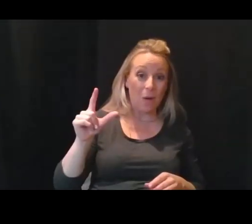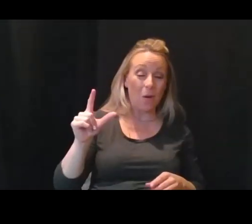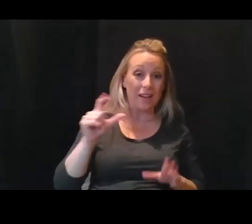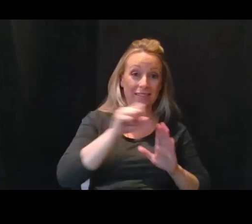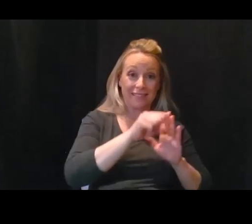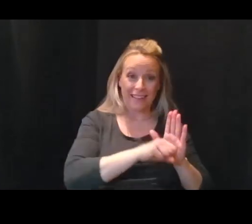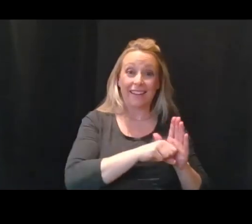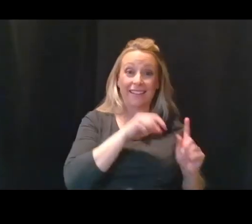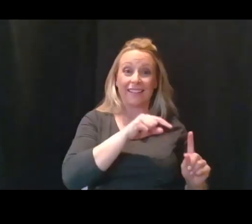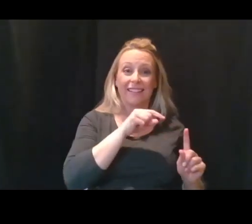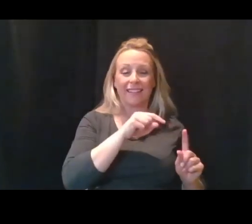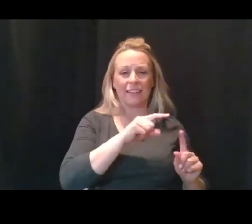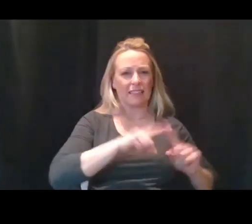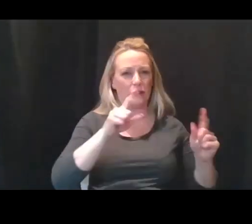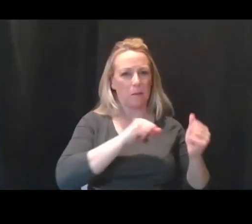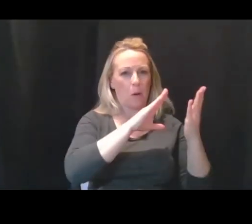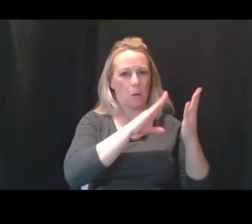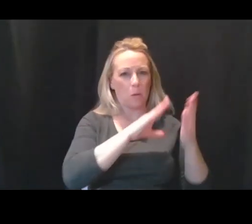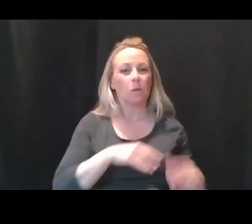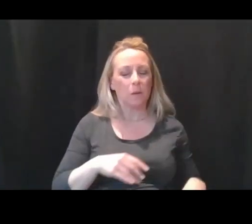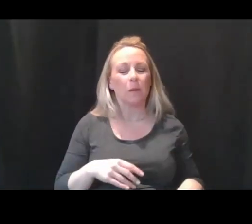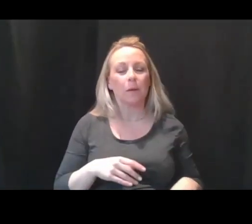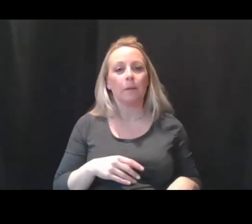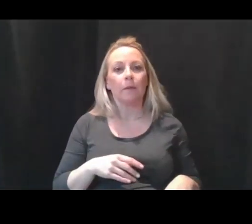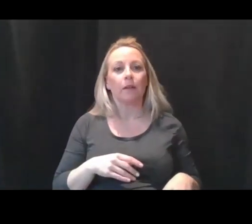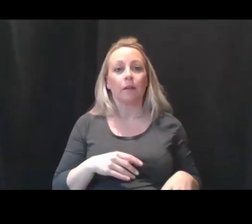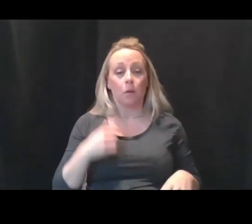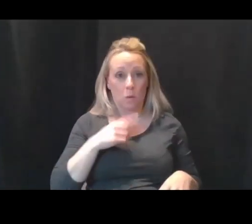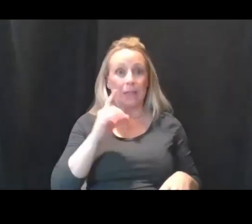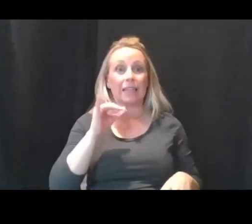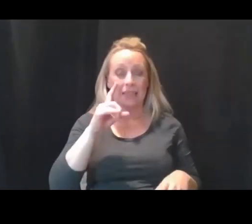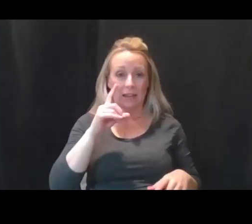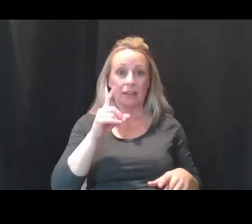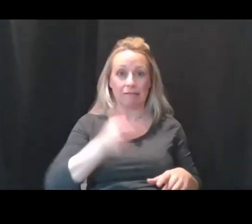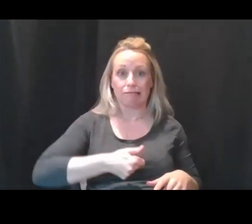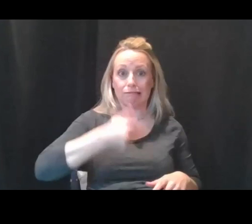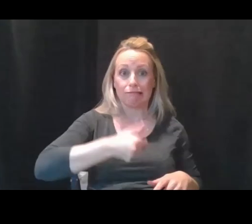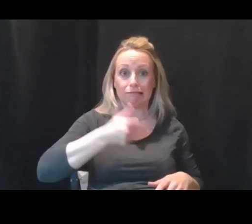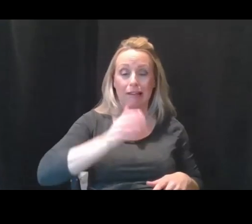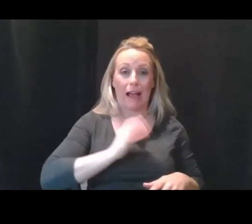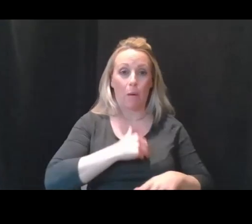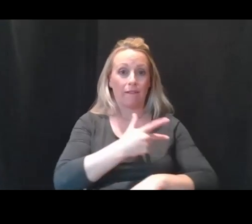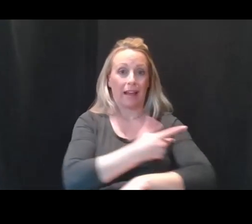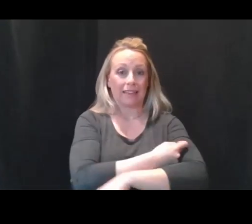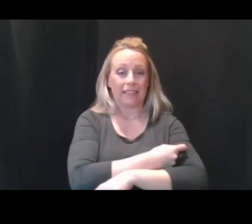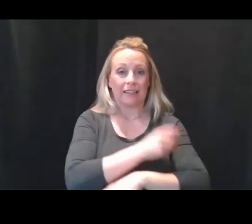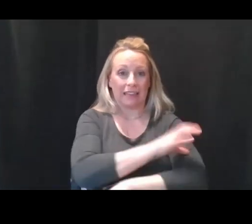different track. And so we did ramp up our own vaccine clinic, working in conjunction